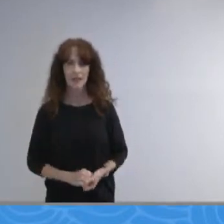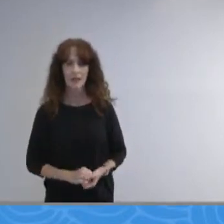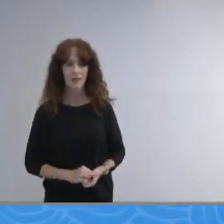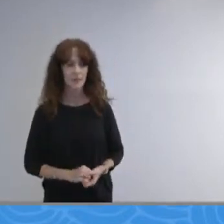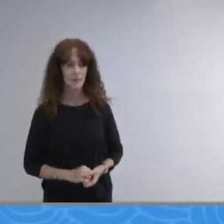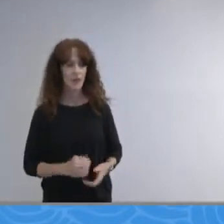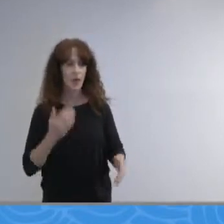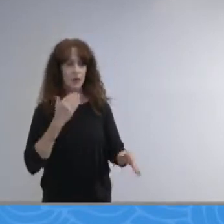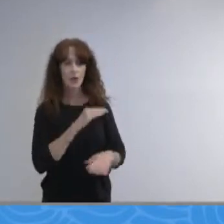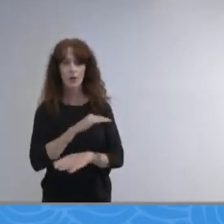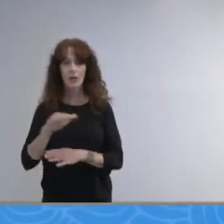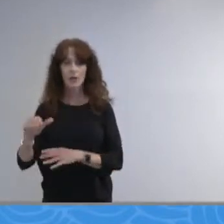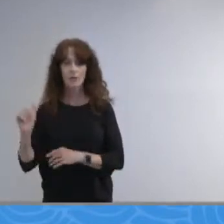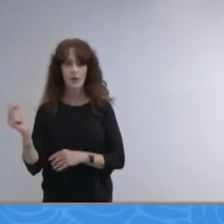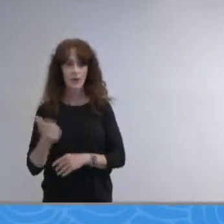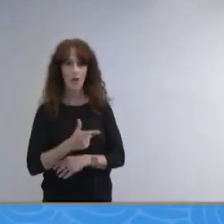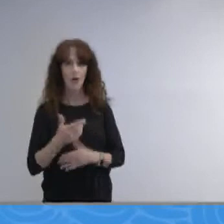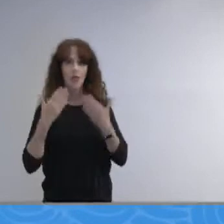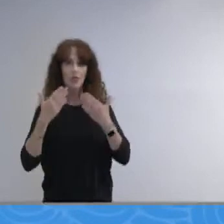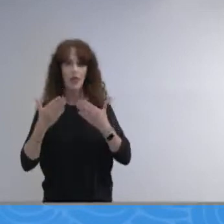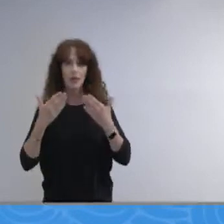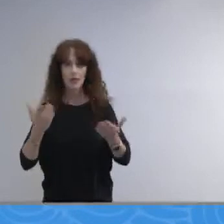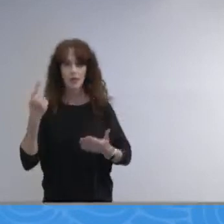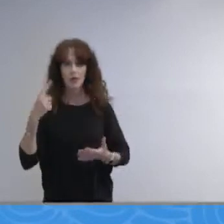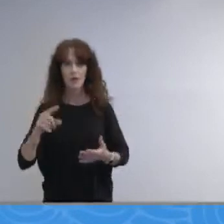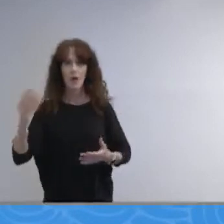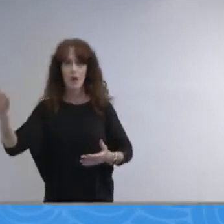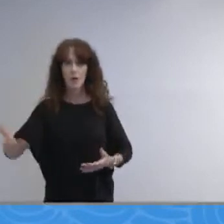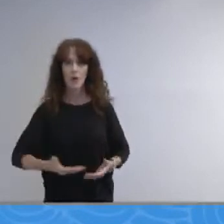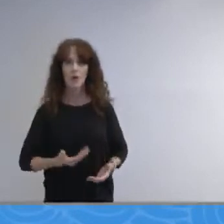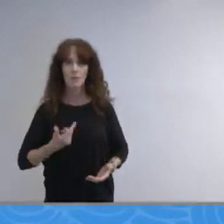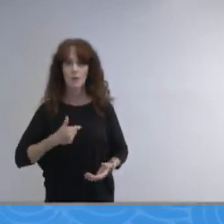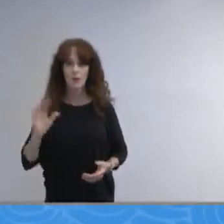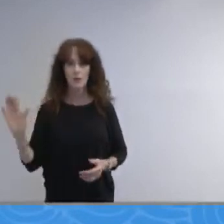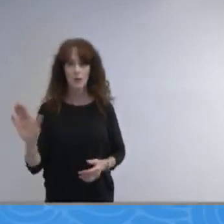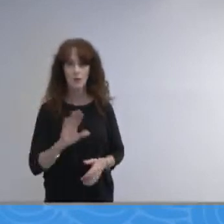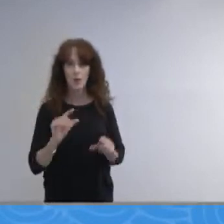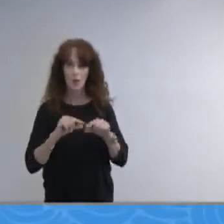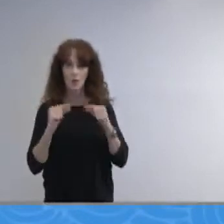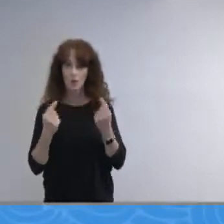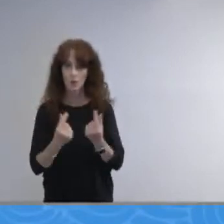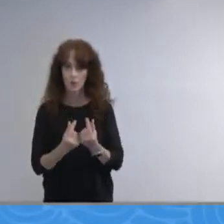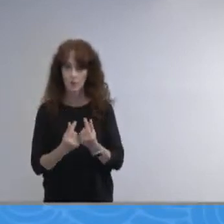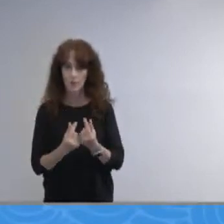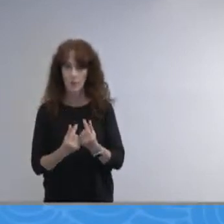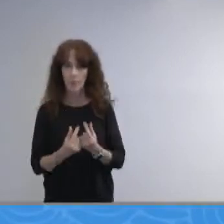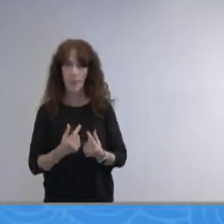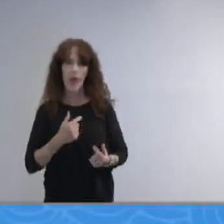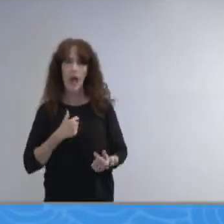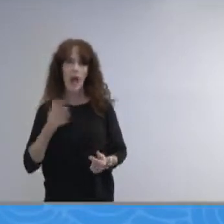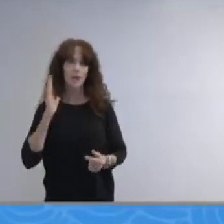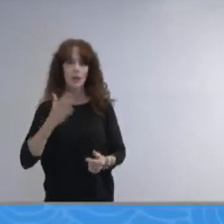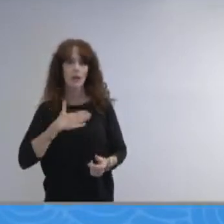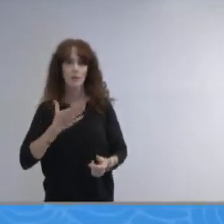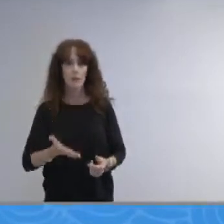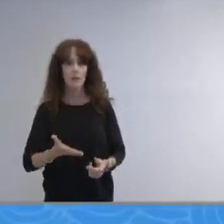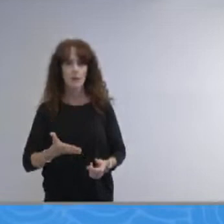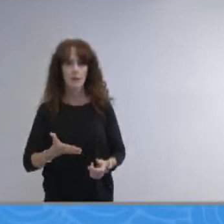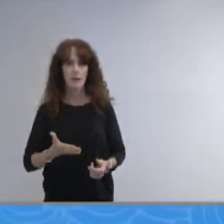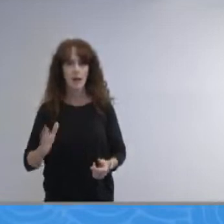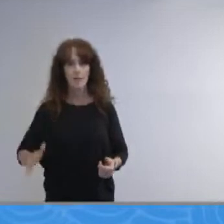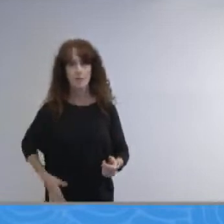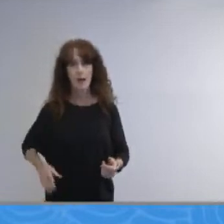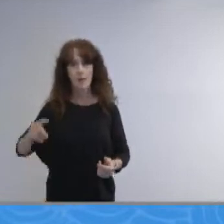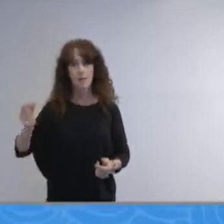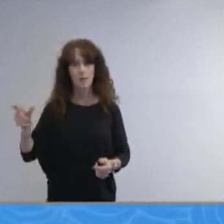Good evening, everybody. Thank you for welcoming me to your group. I will admit I have my little puppy